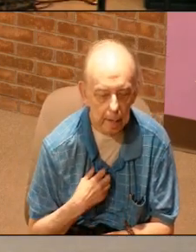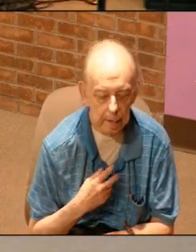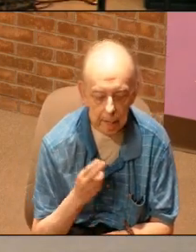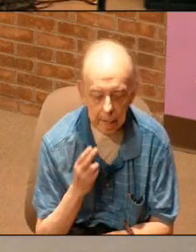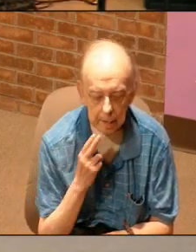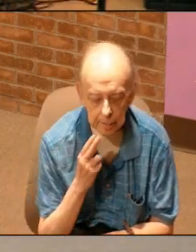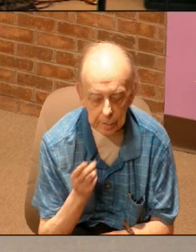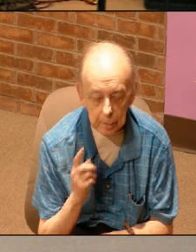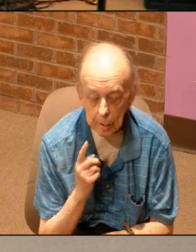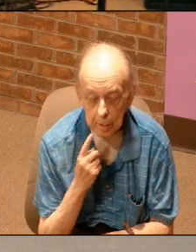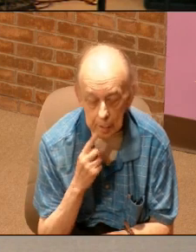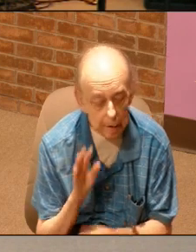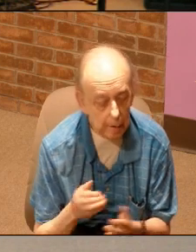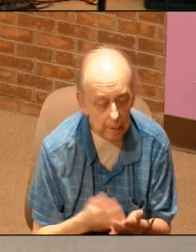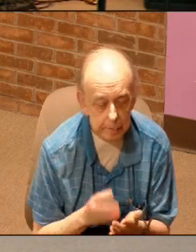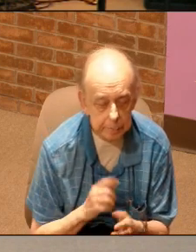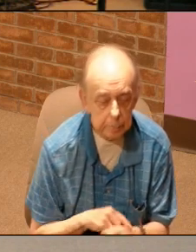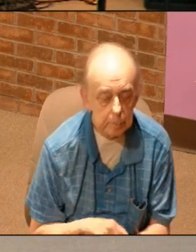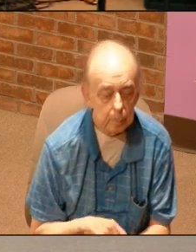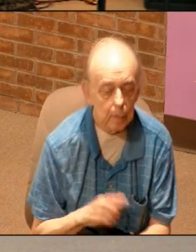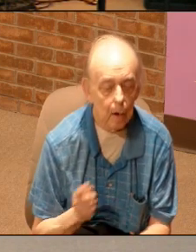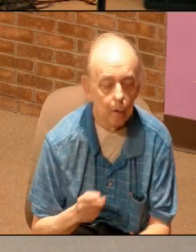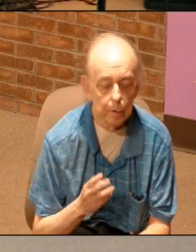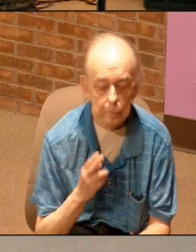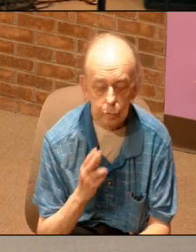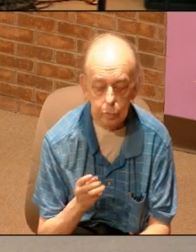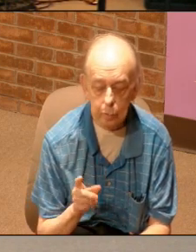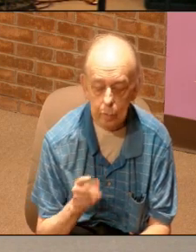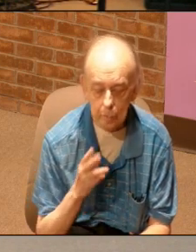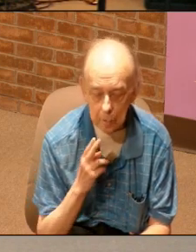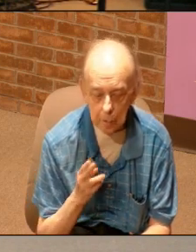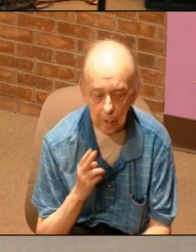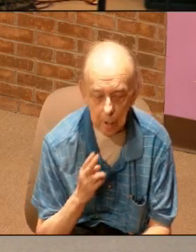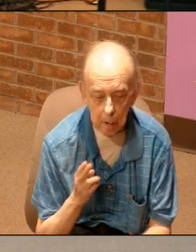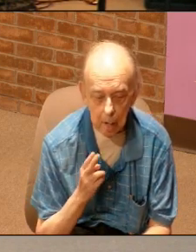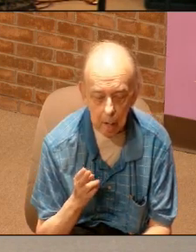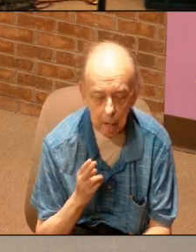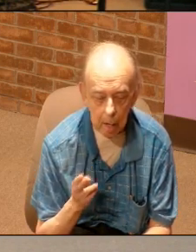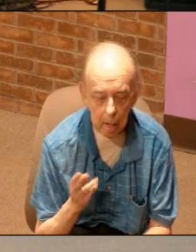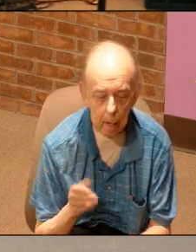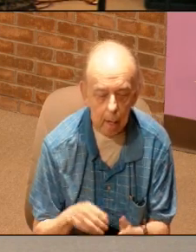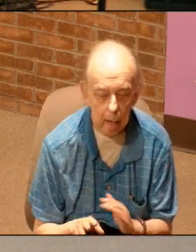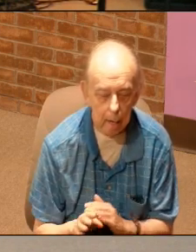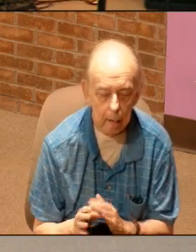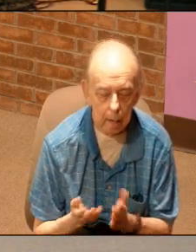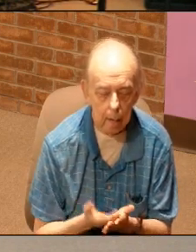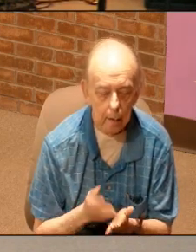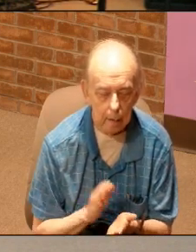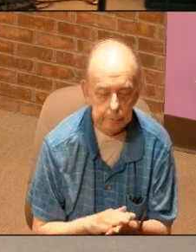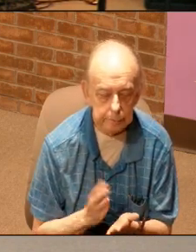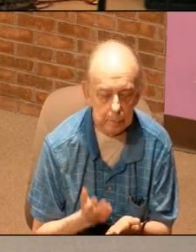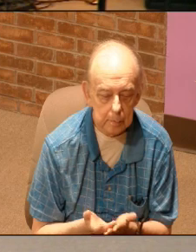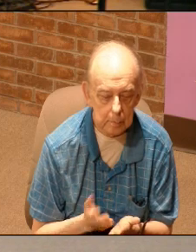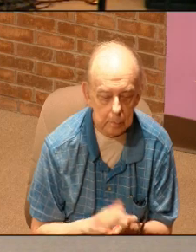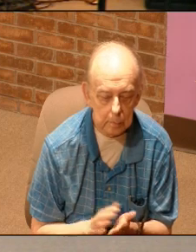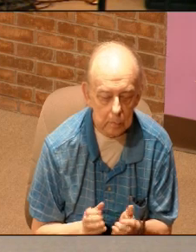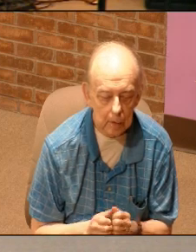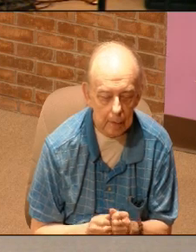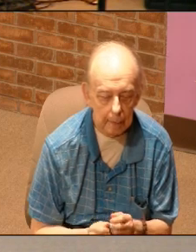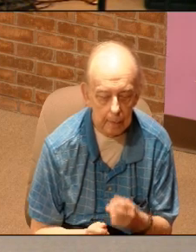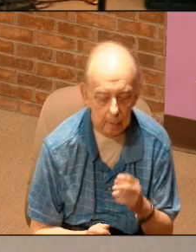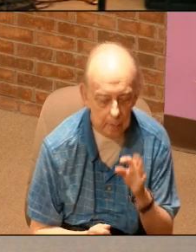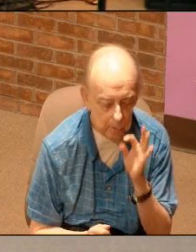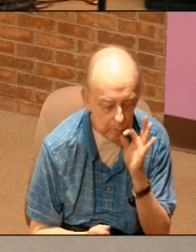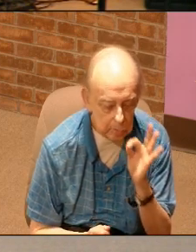mouth all the time, always lit. She would be in the kitchen cooking with a cigarette